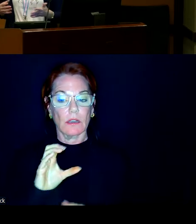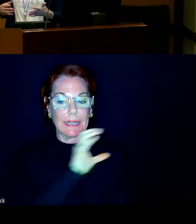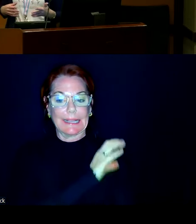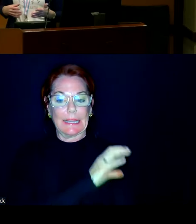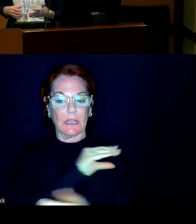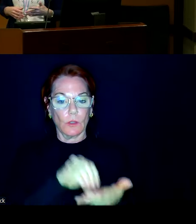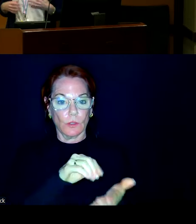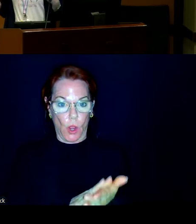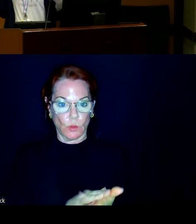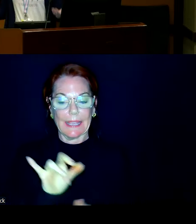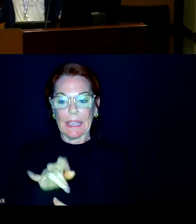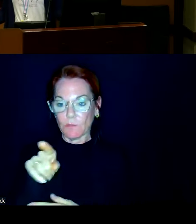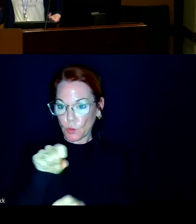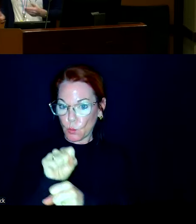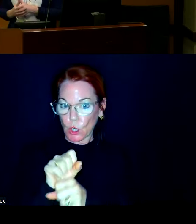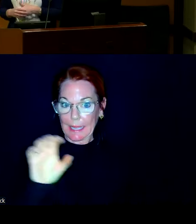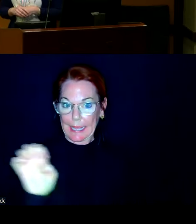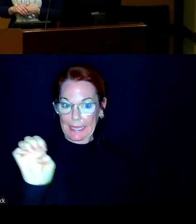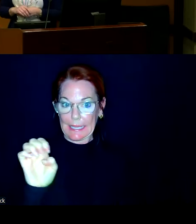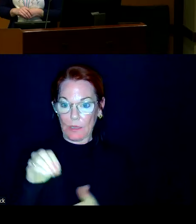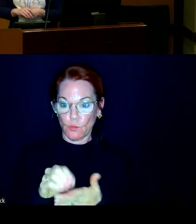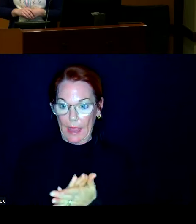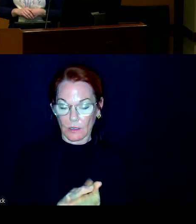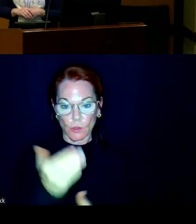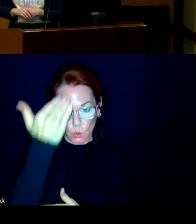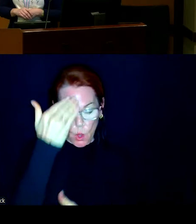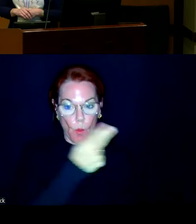in e-records, patients are reading their notes.